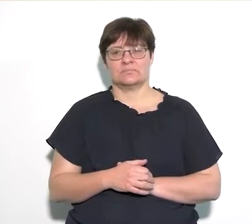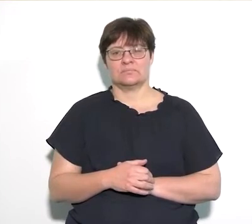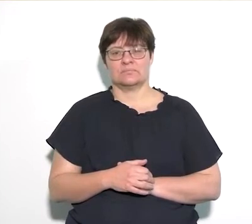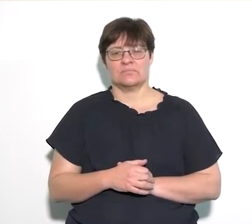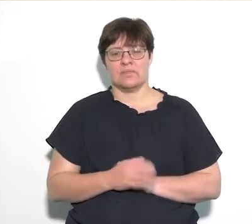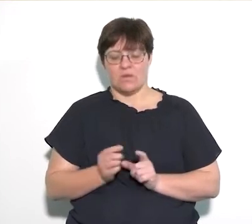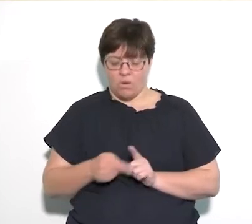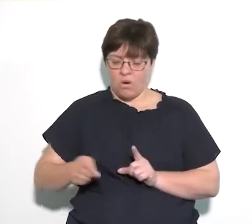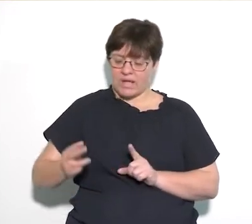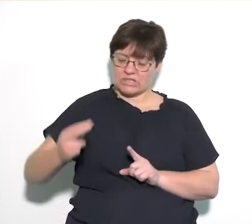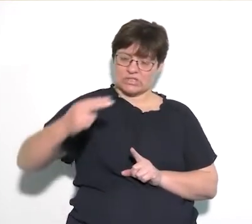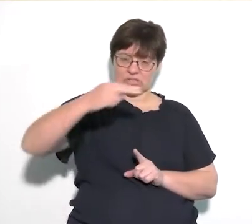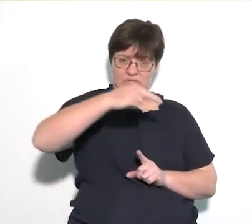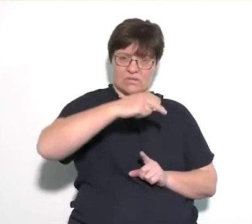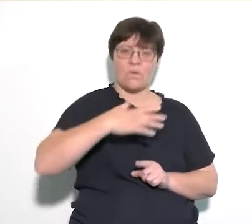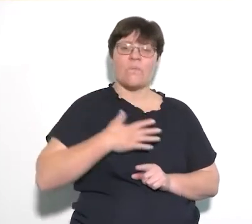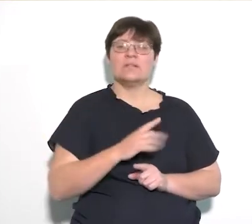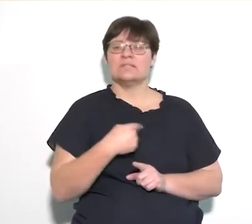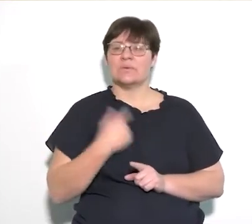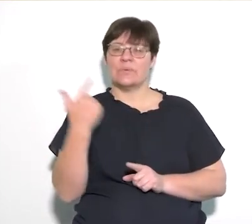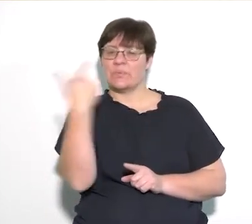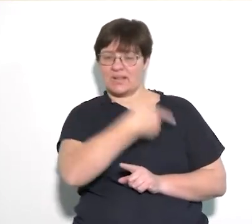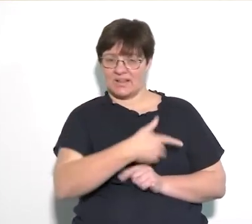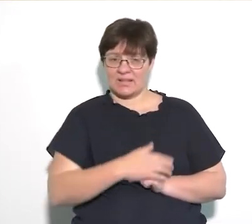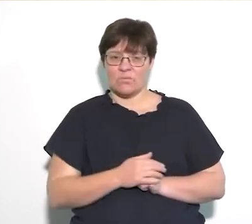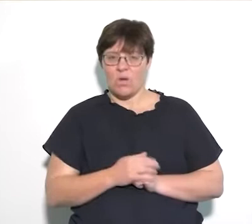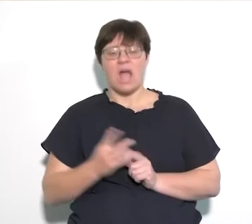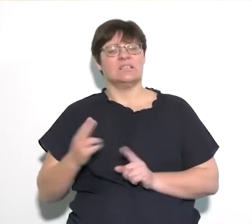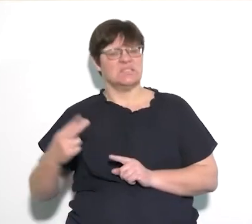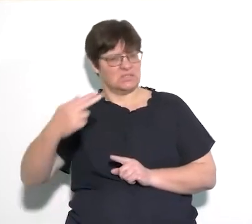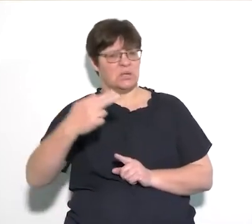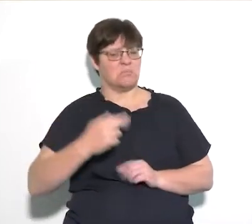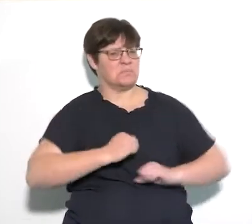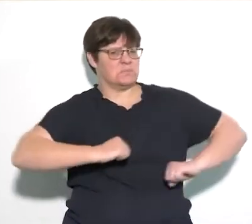Just chopping around the edge now, because that gives me, I've got enough room to move.